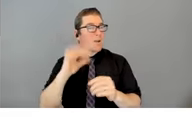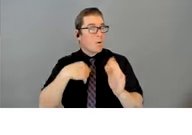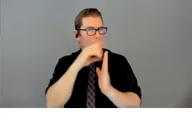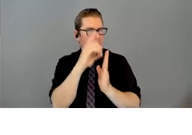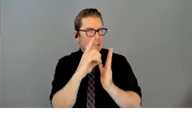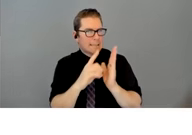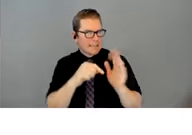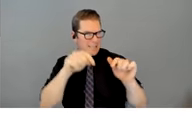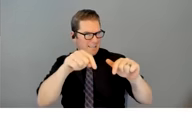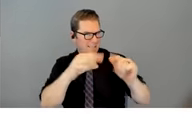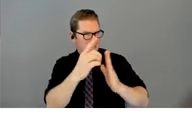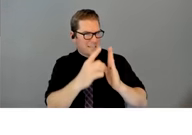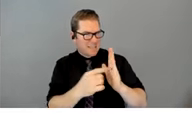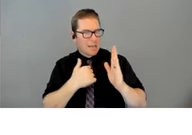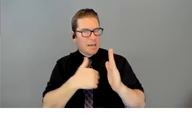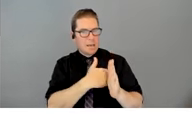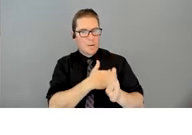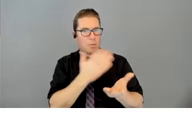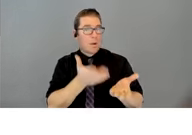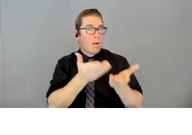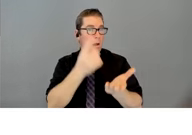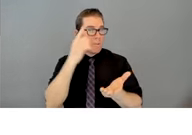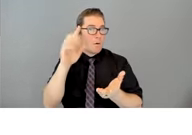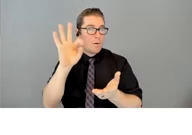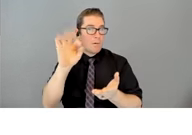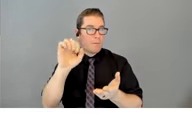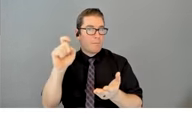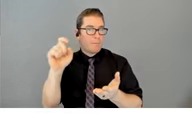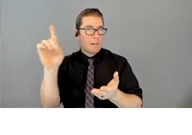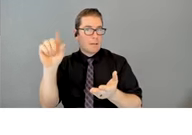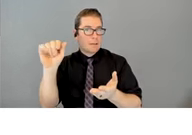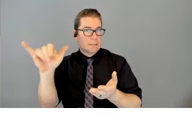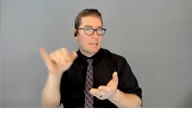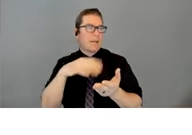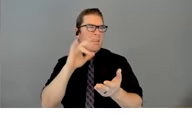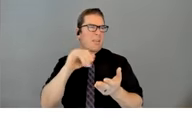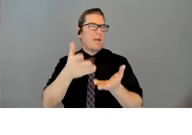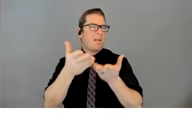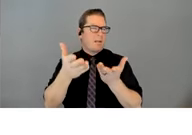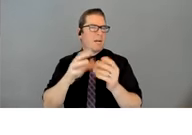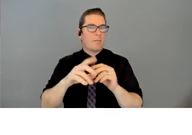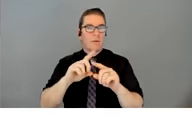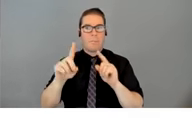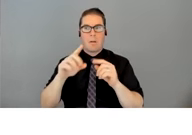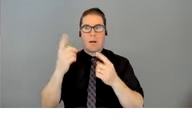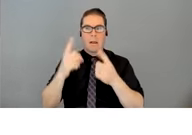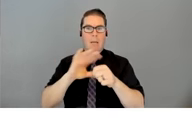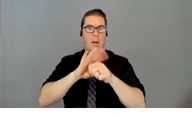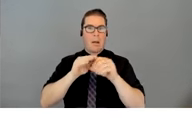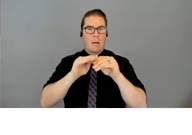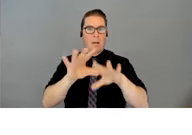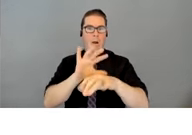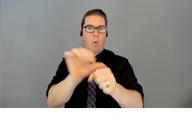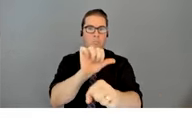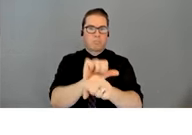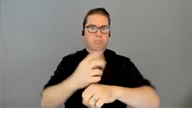we proposed it for Flex Day. We go into lockdown, and we were legitimately going to